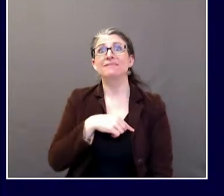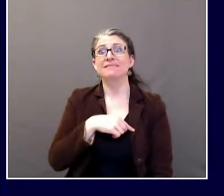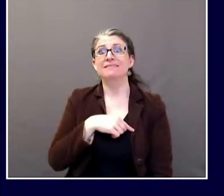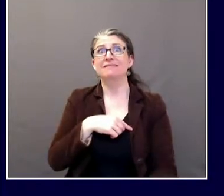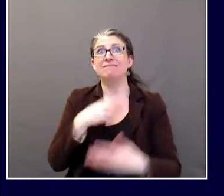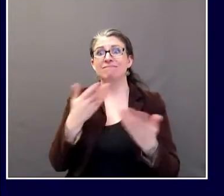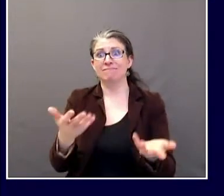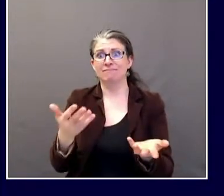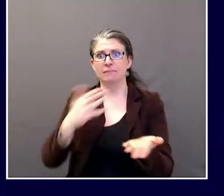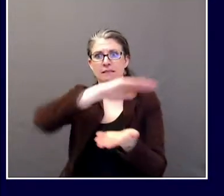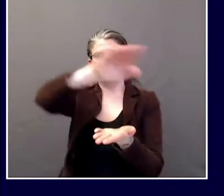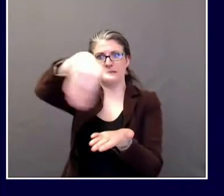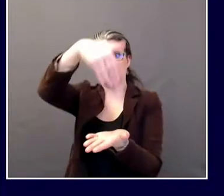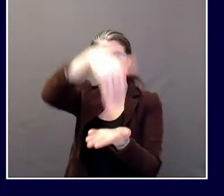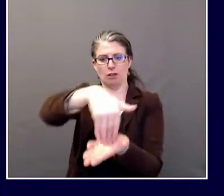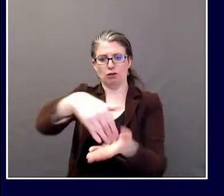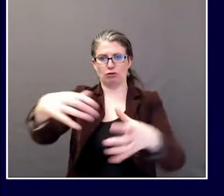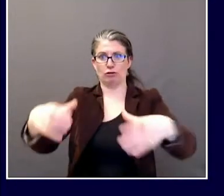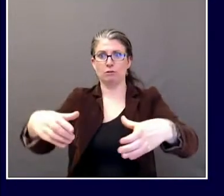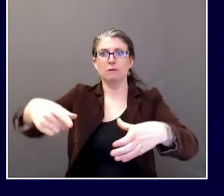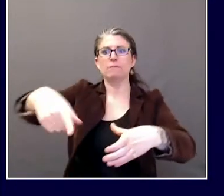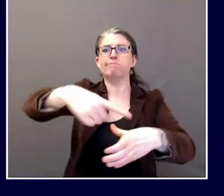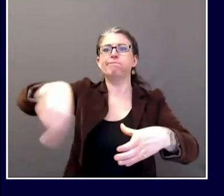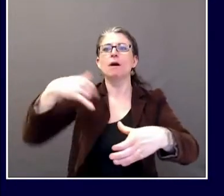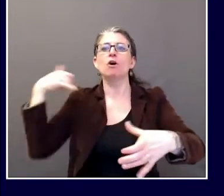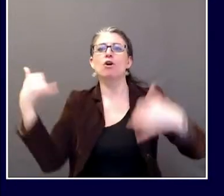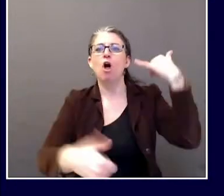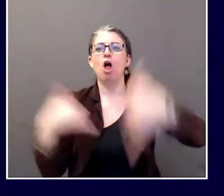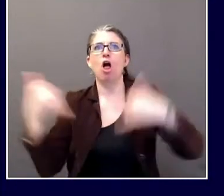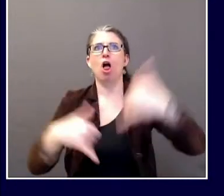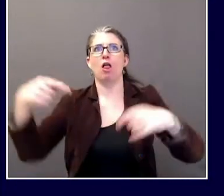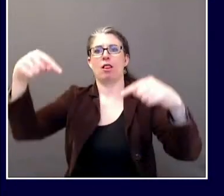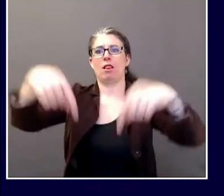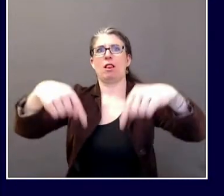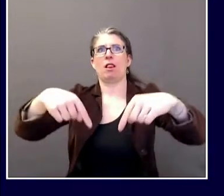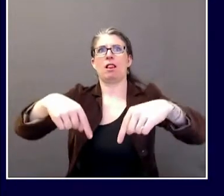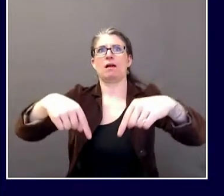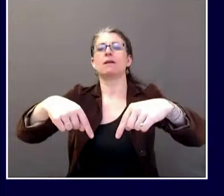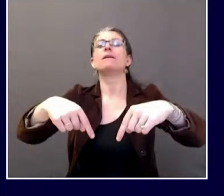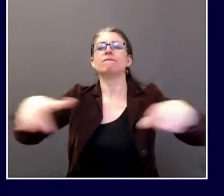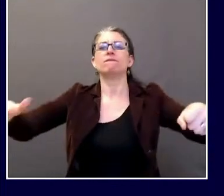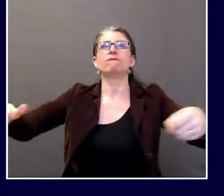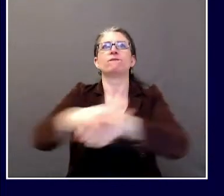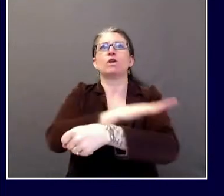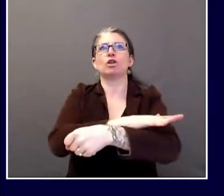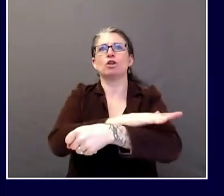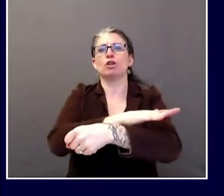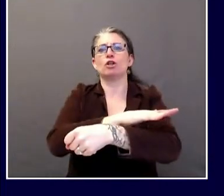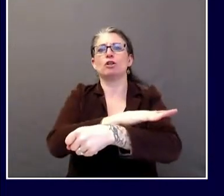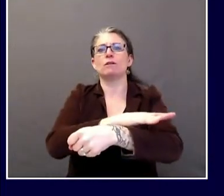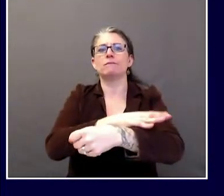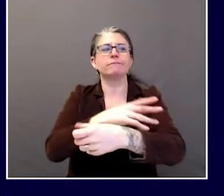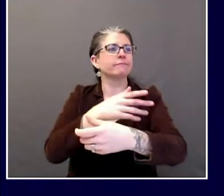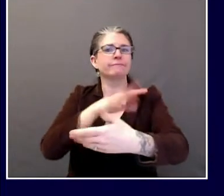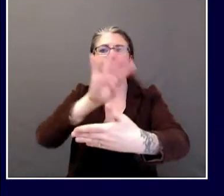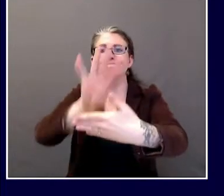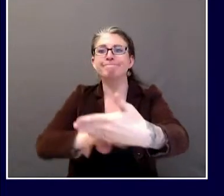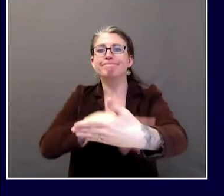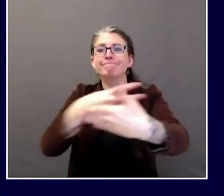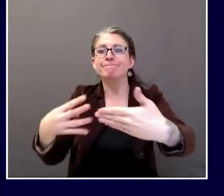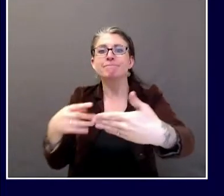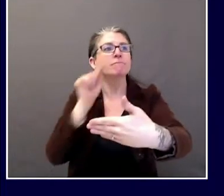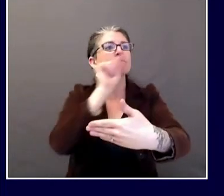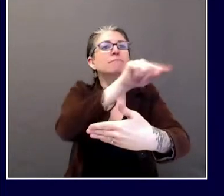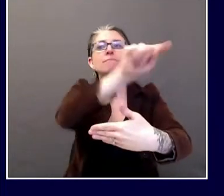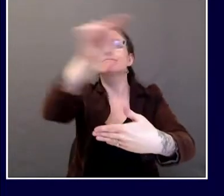providers. So as a result, having a unified phone center that folks can call, one number where you can get